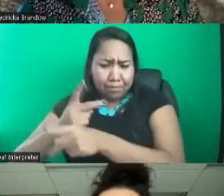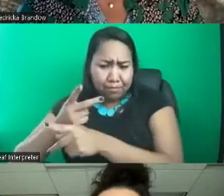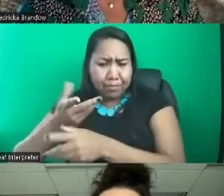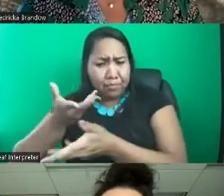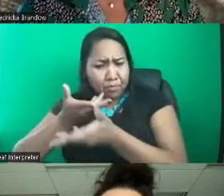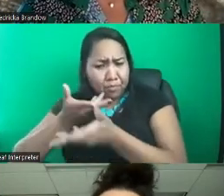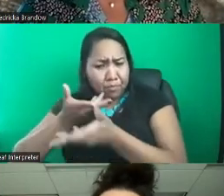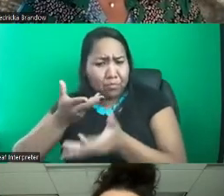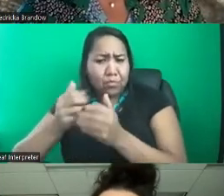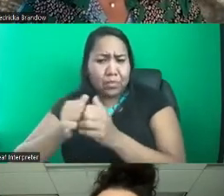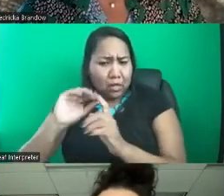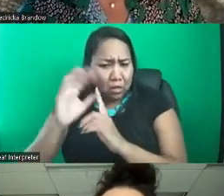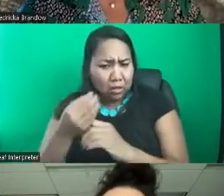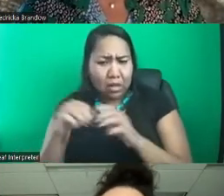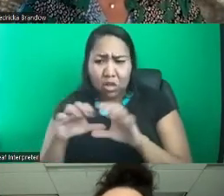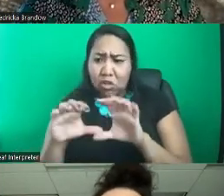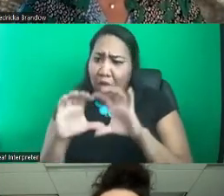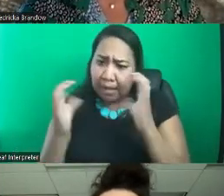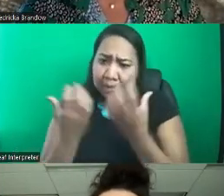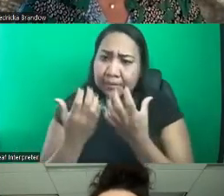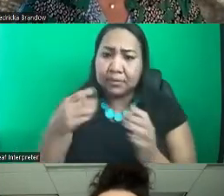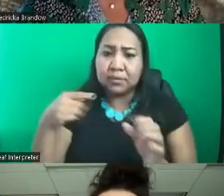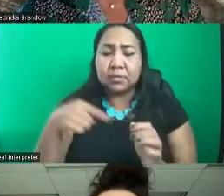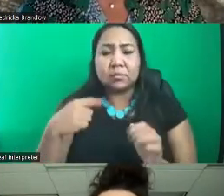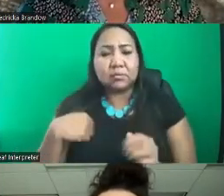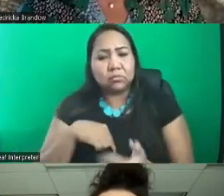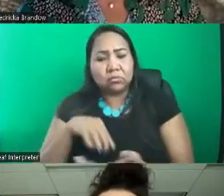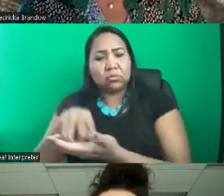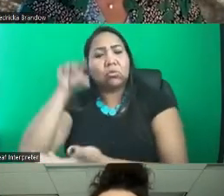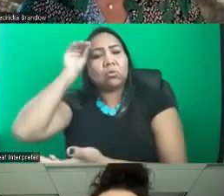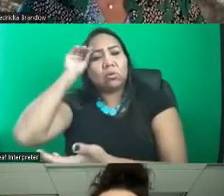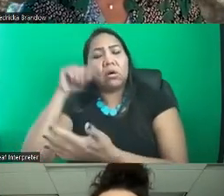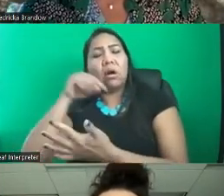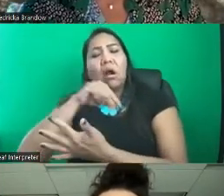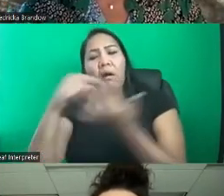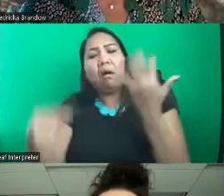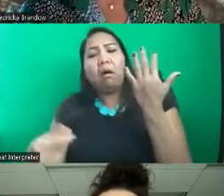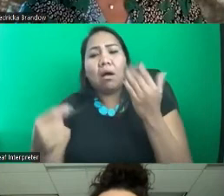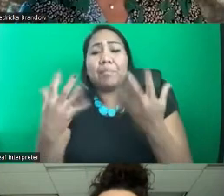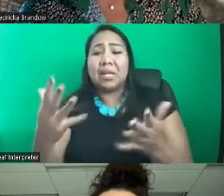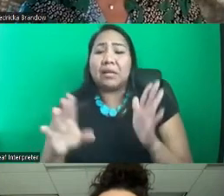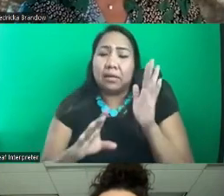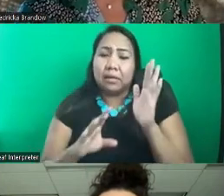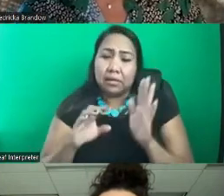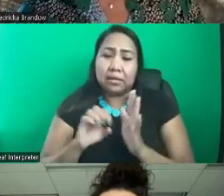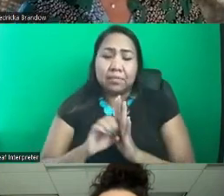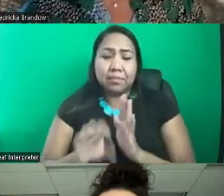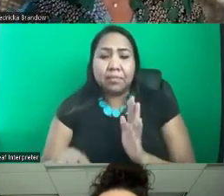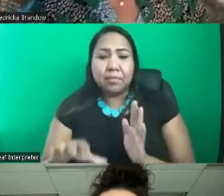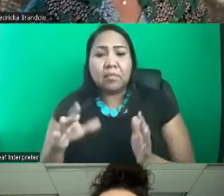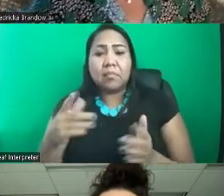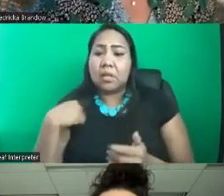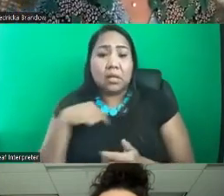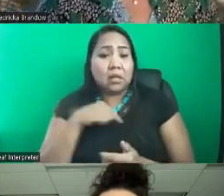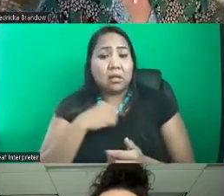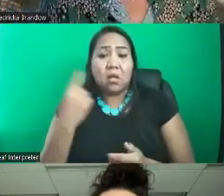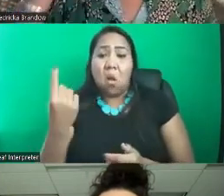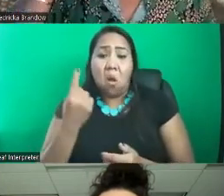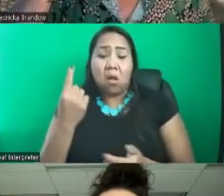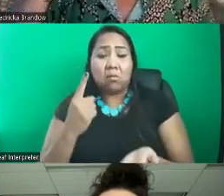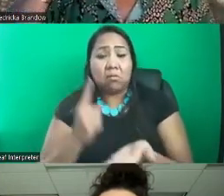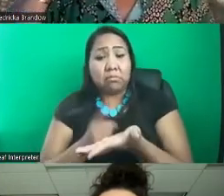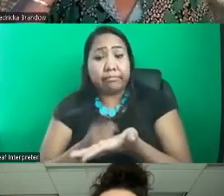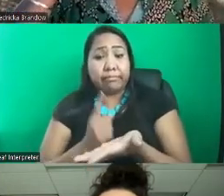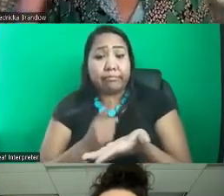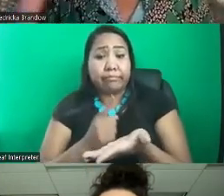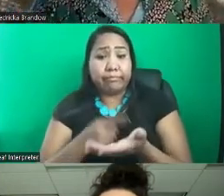those examples, some of the things that we speak about as far as, you know, creating space and having that sense